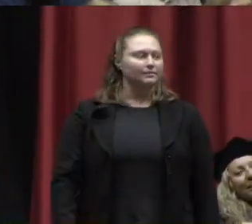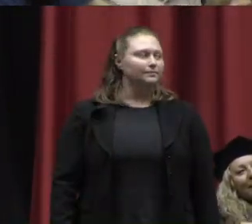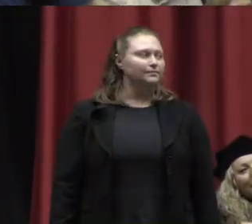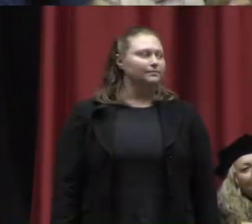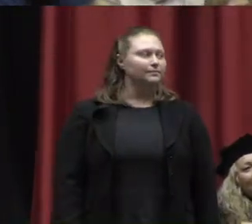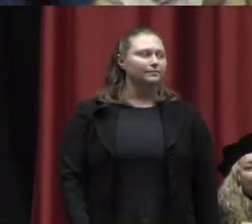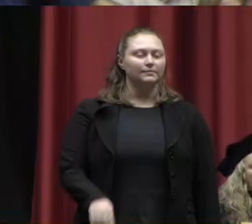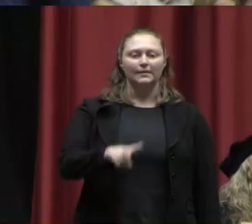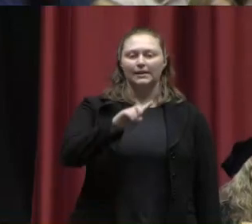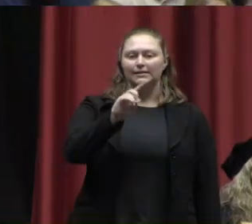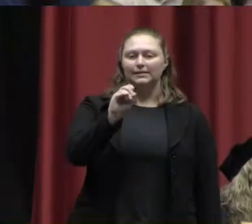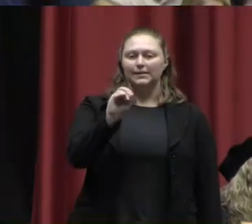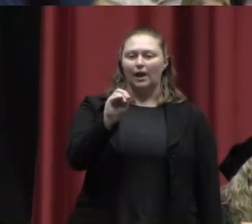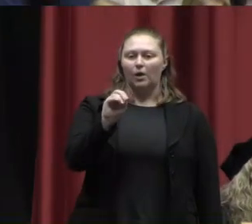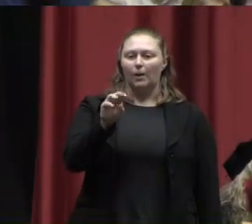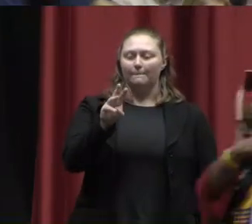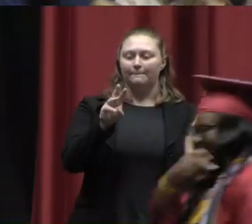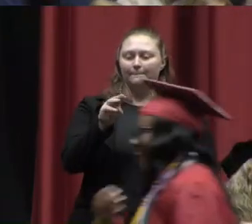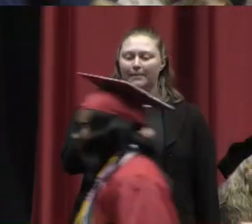Sammy Joe Jimenez.